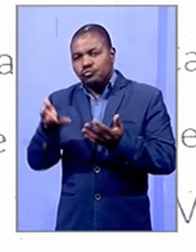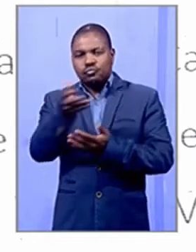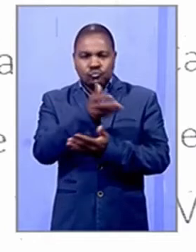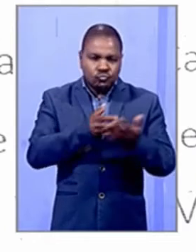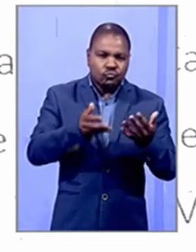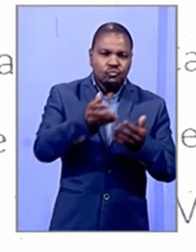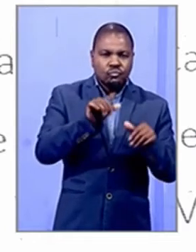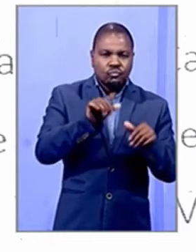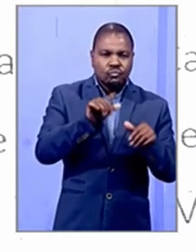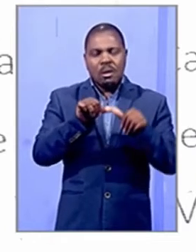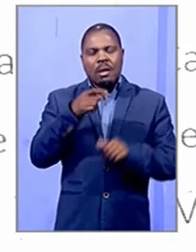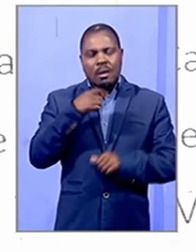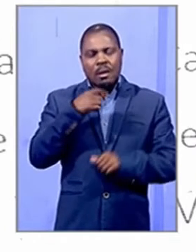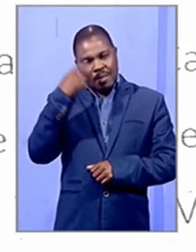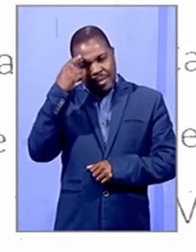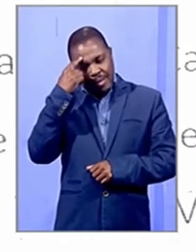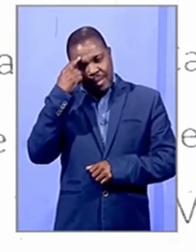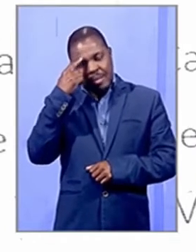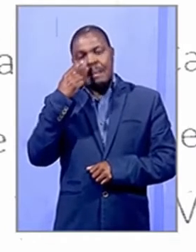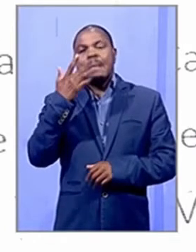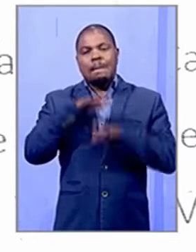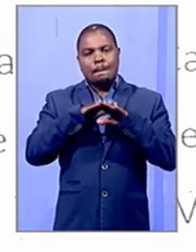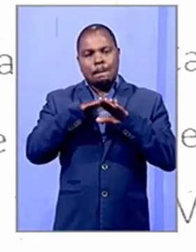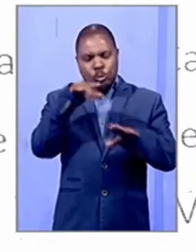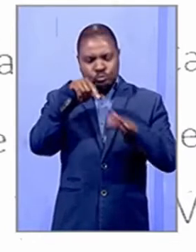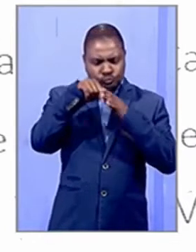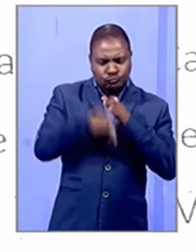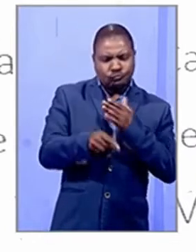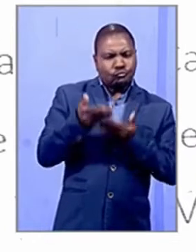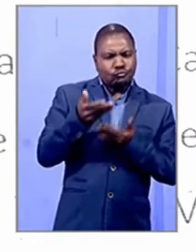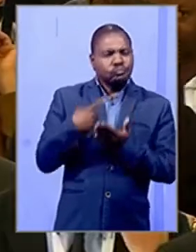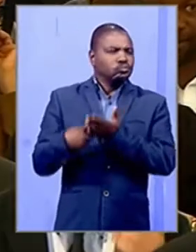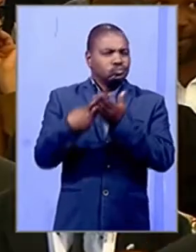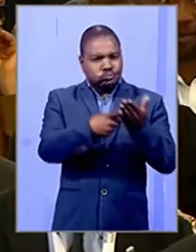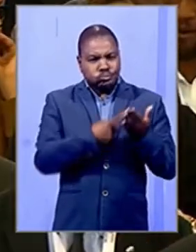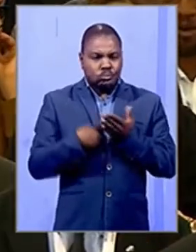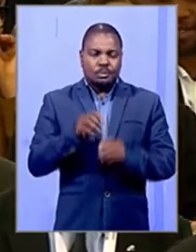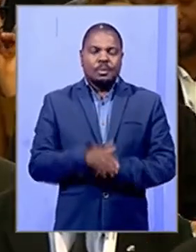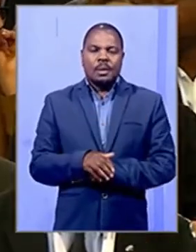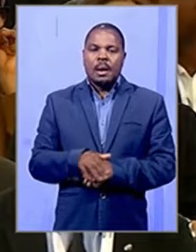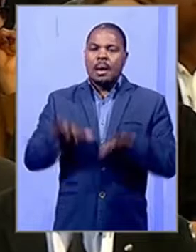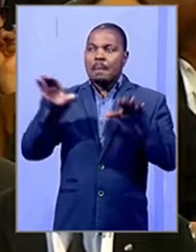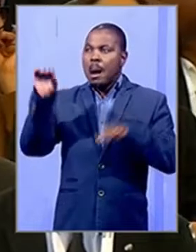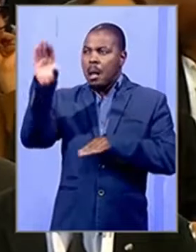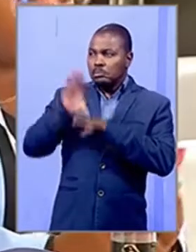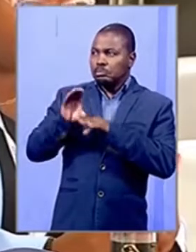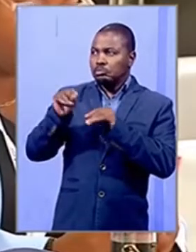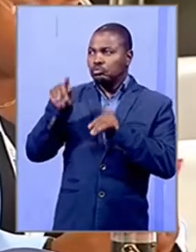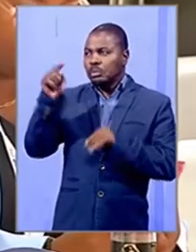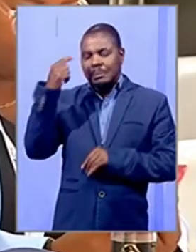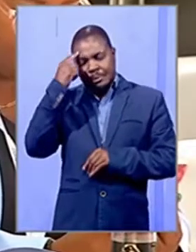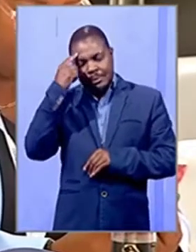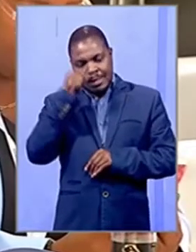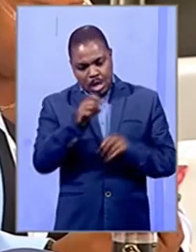I think are going to be a bit more robust going forward. Babeeletši ba dumela gore khonferense ye e tla